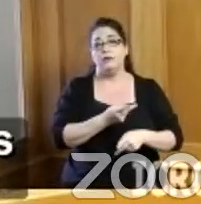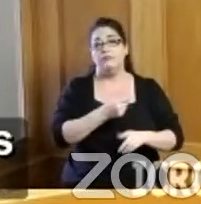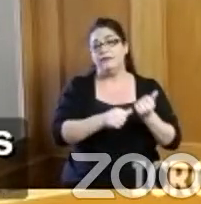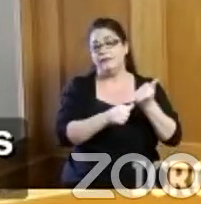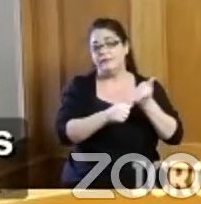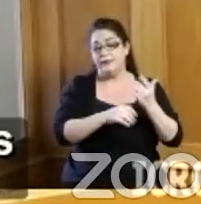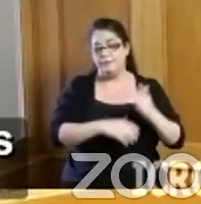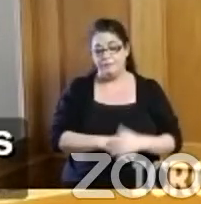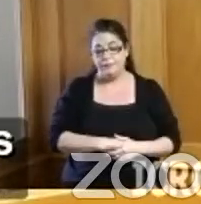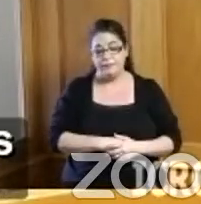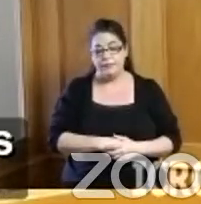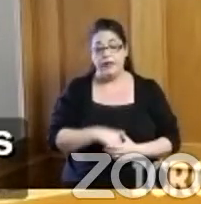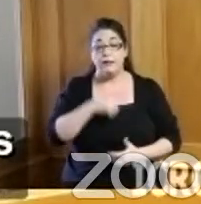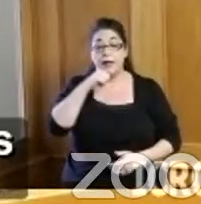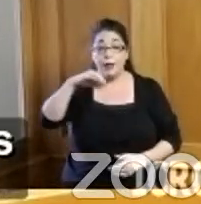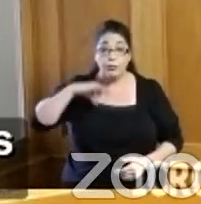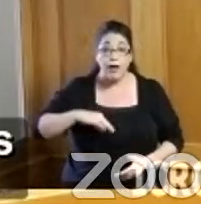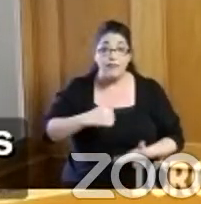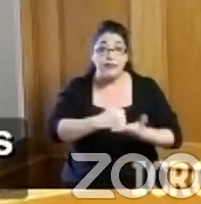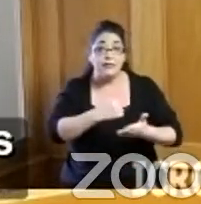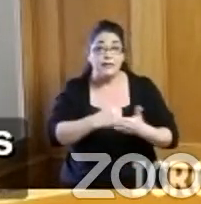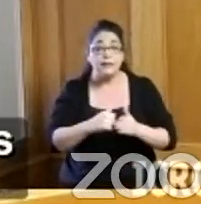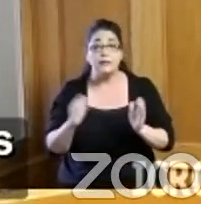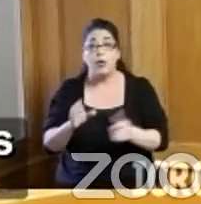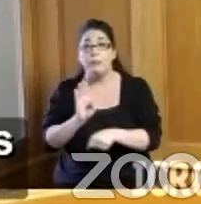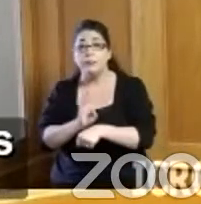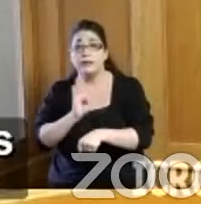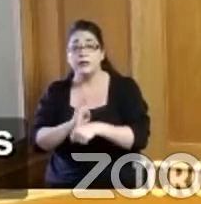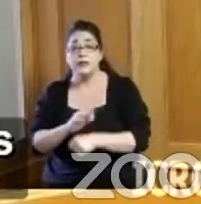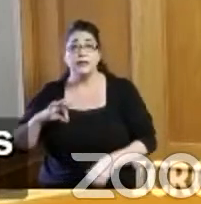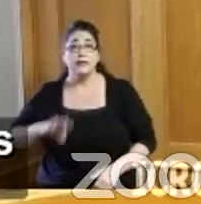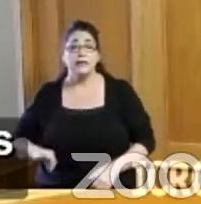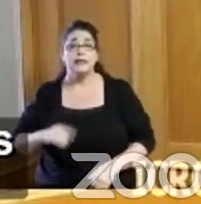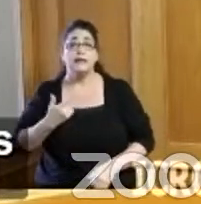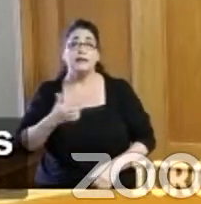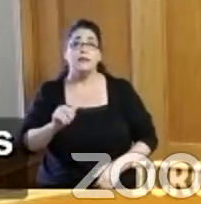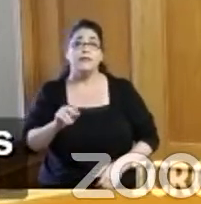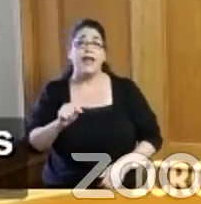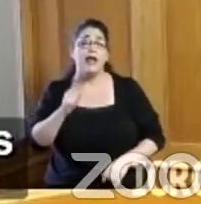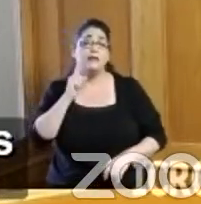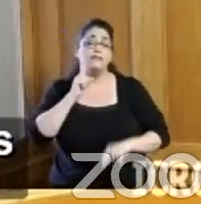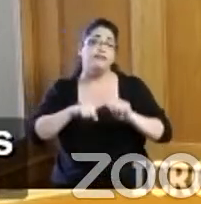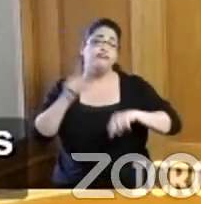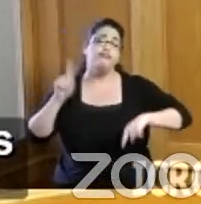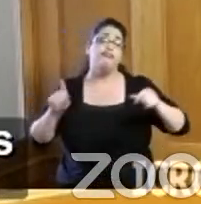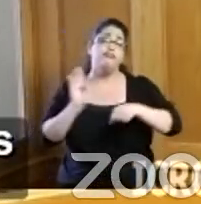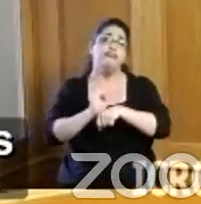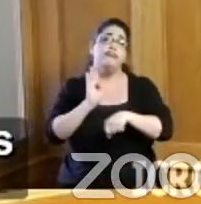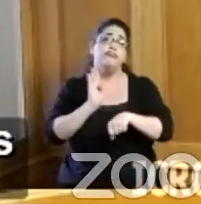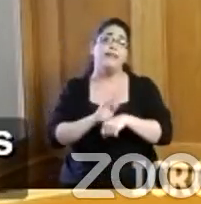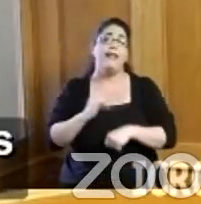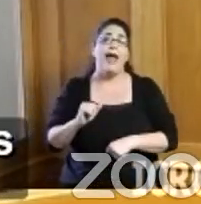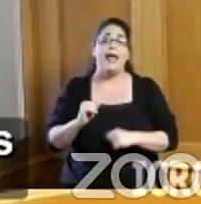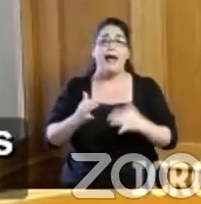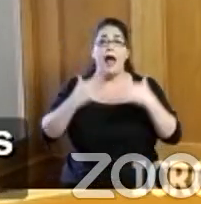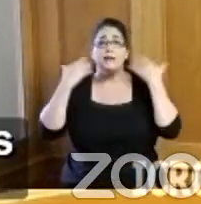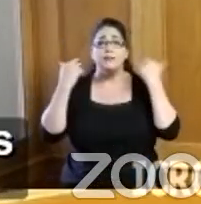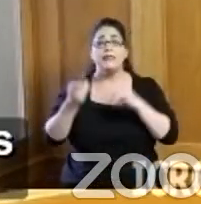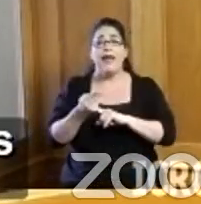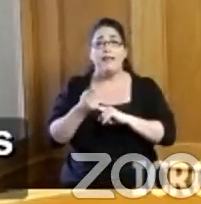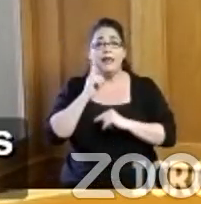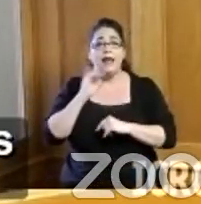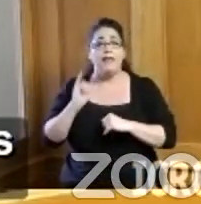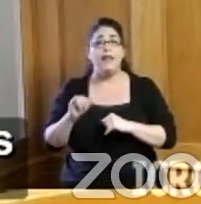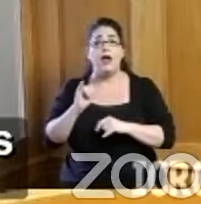workforce development, nonprofit assistance, small business assistance grants, and assistance to various industries, such as the hospitality and arts and culture